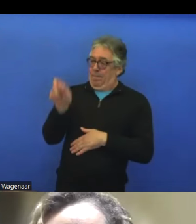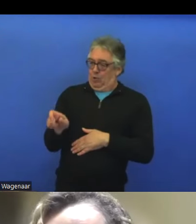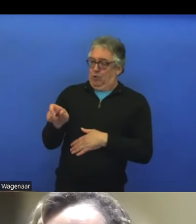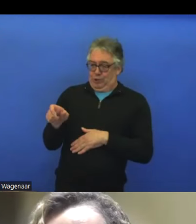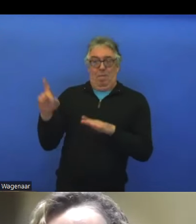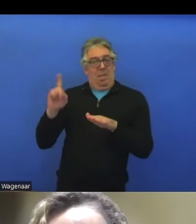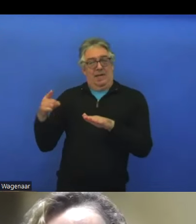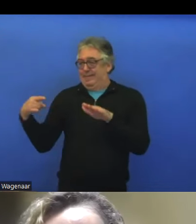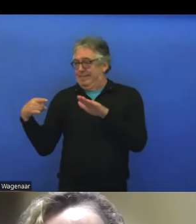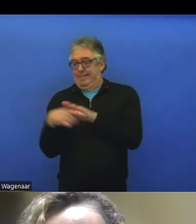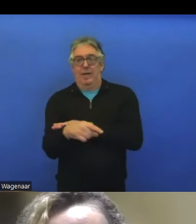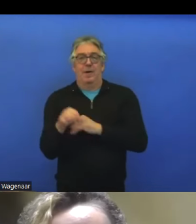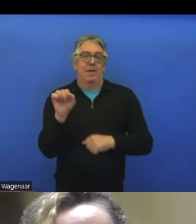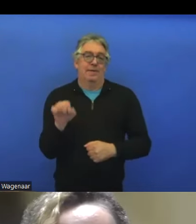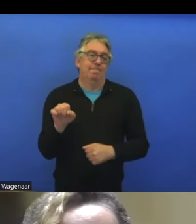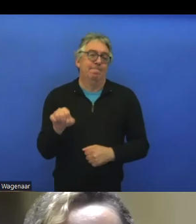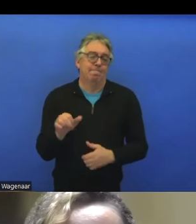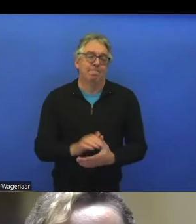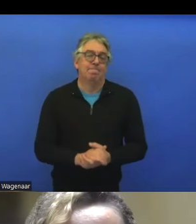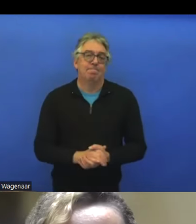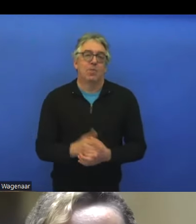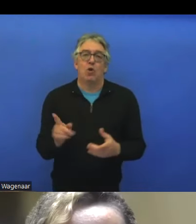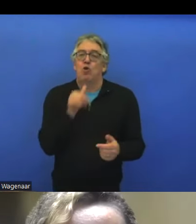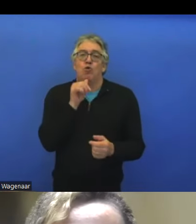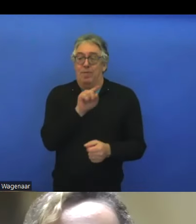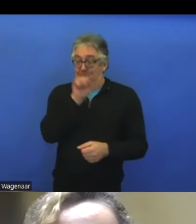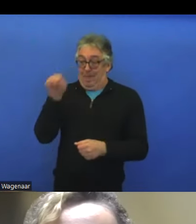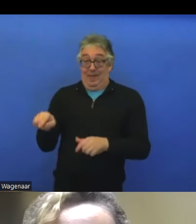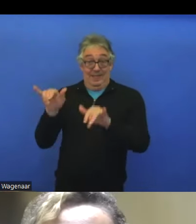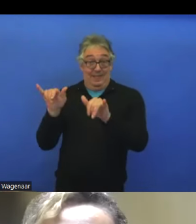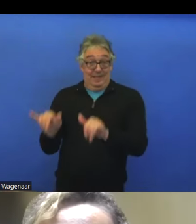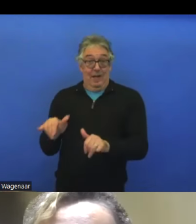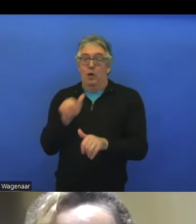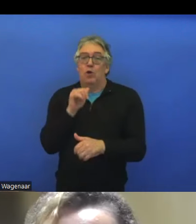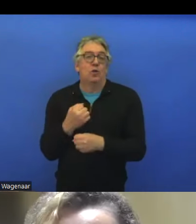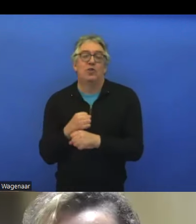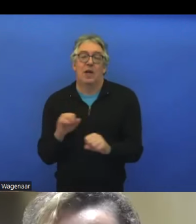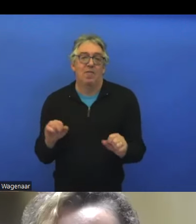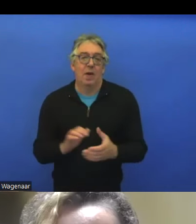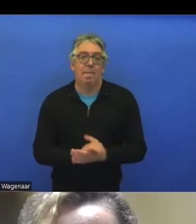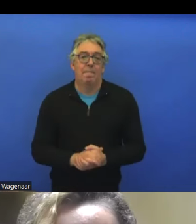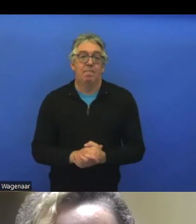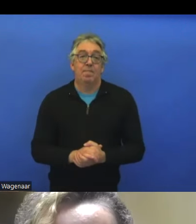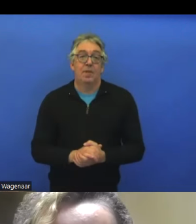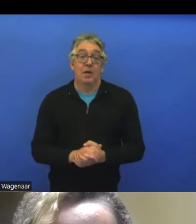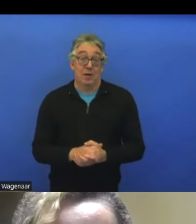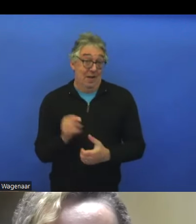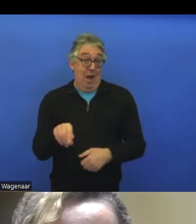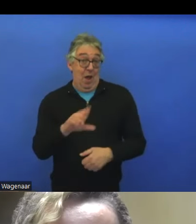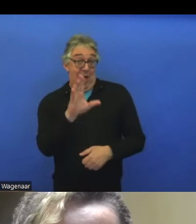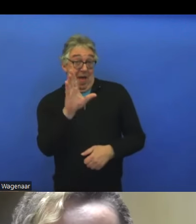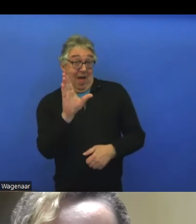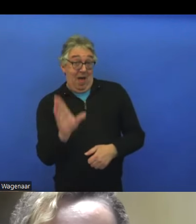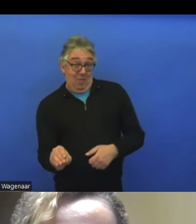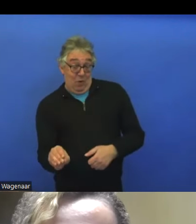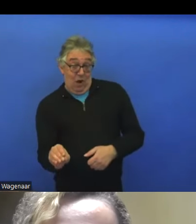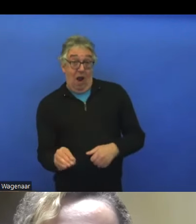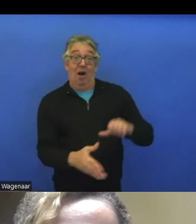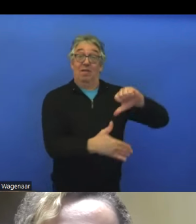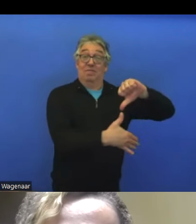These broader definitions, as I said, are applied only in some regions, so in South America, Central